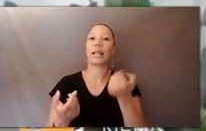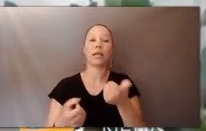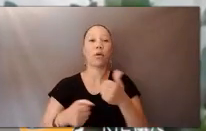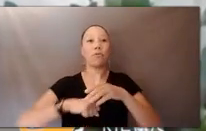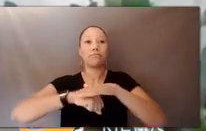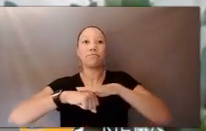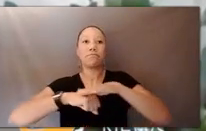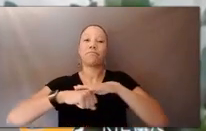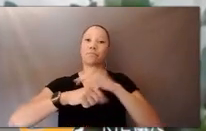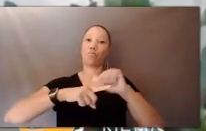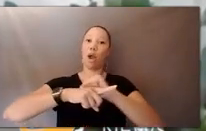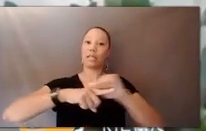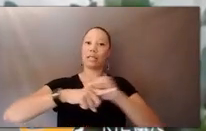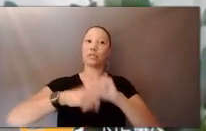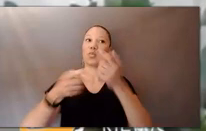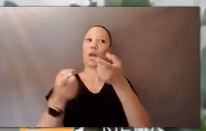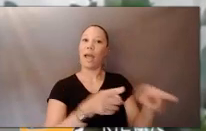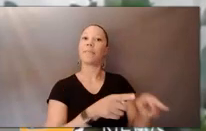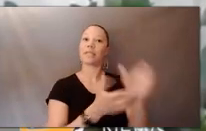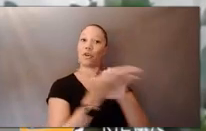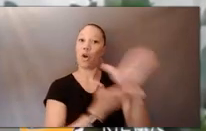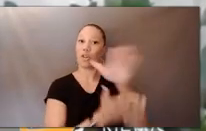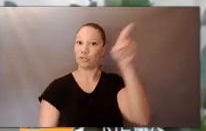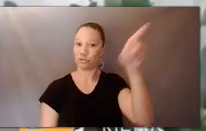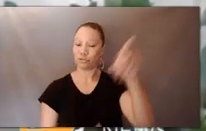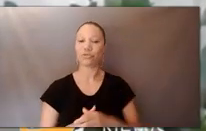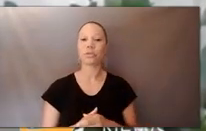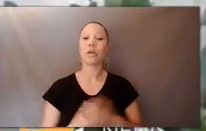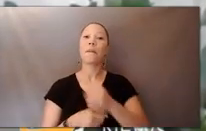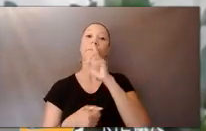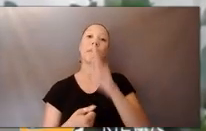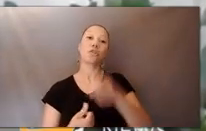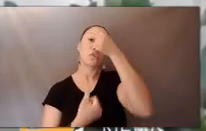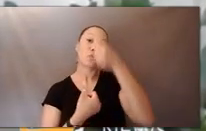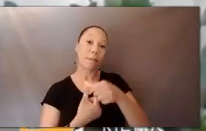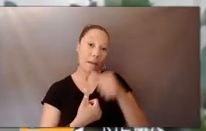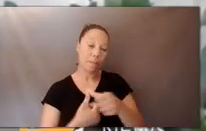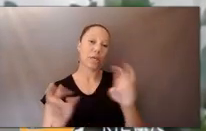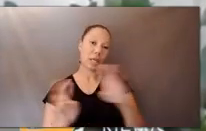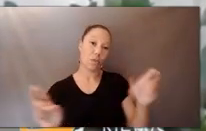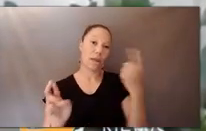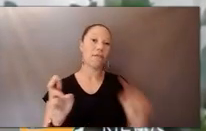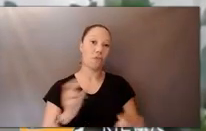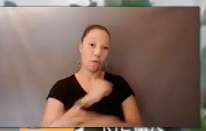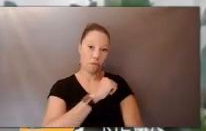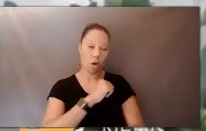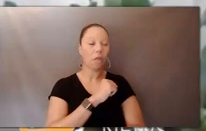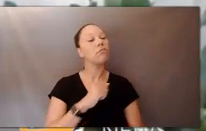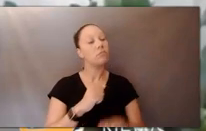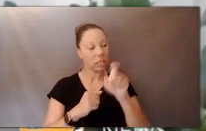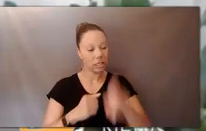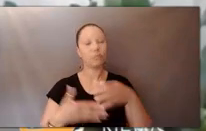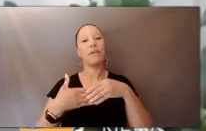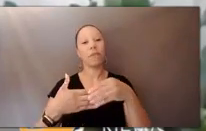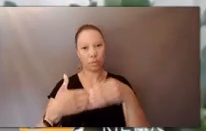practice. Some of the things that you can make sure you remember as you're getting ready for the fall is you're going to need to be flexible.